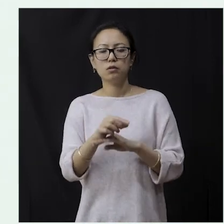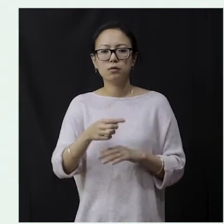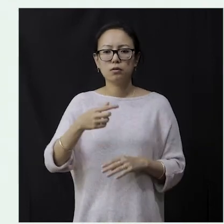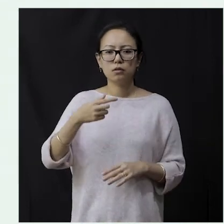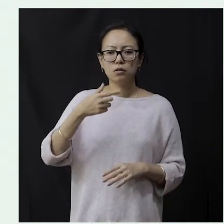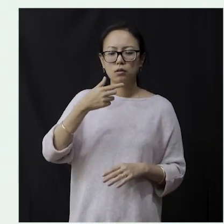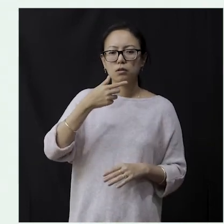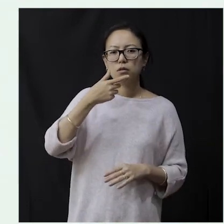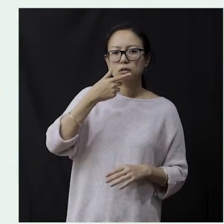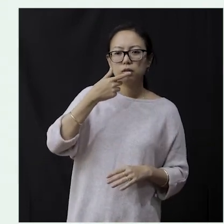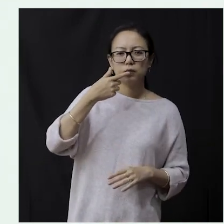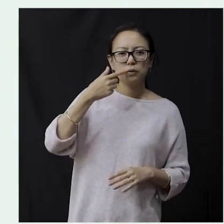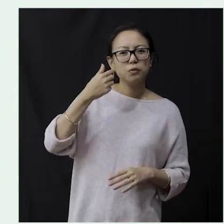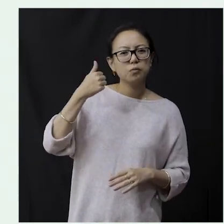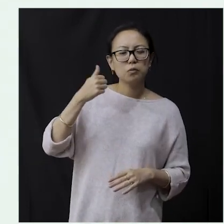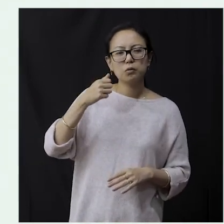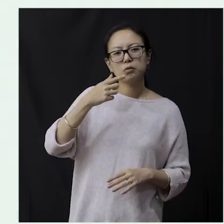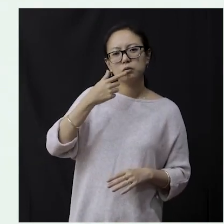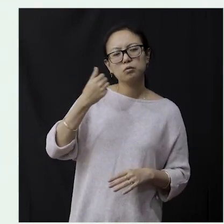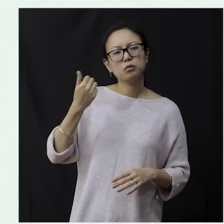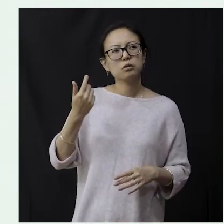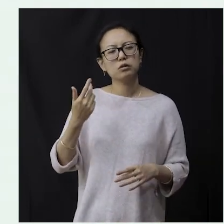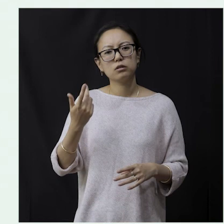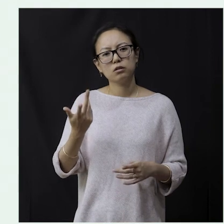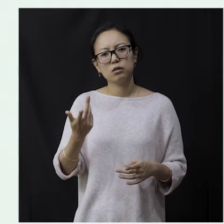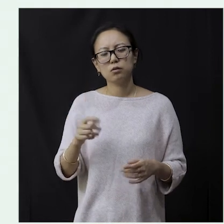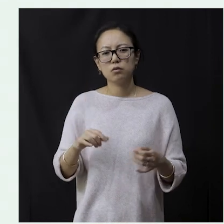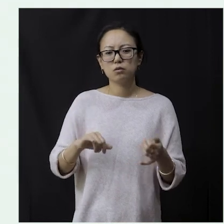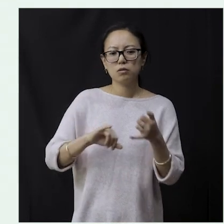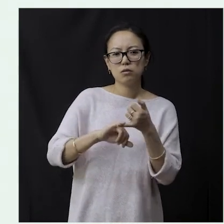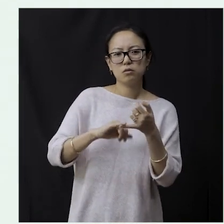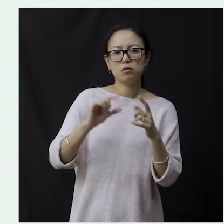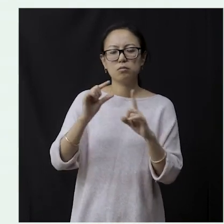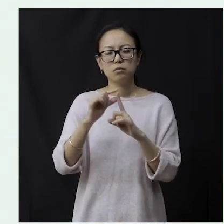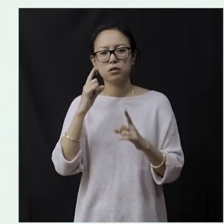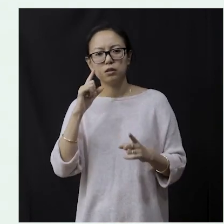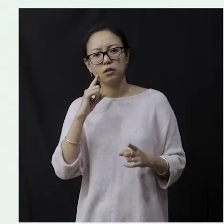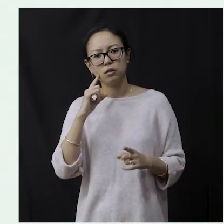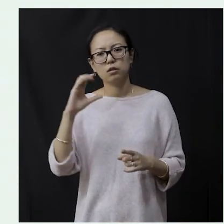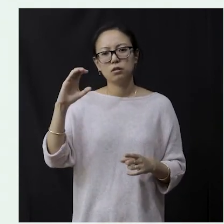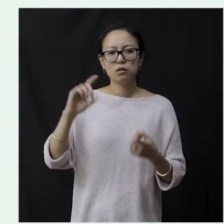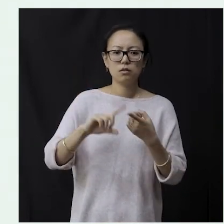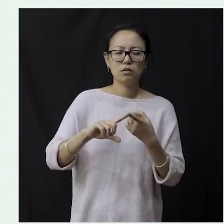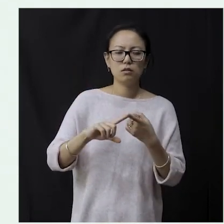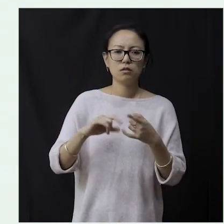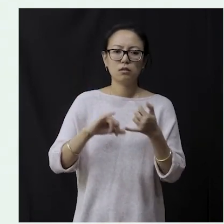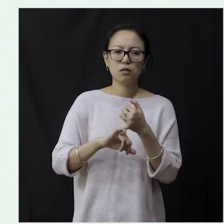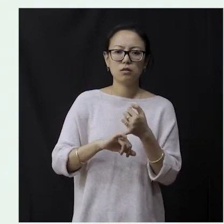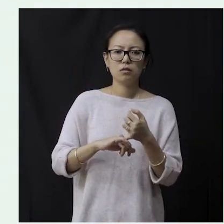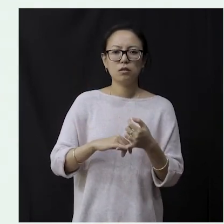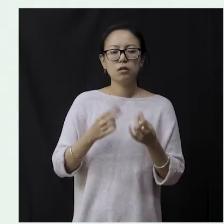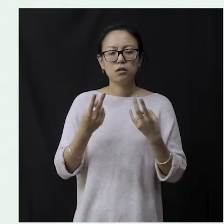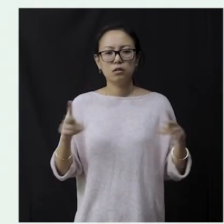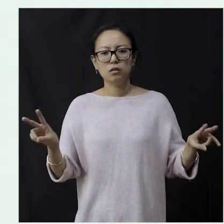those ingredients, food ingredients which we use. So they started sending it to another country, and